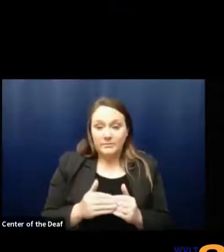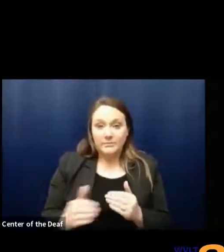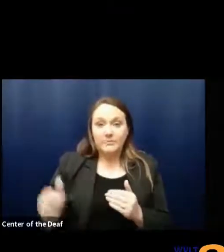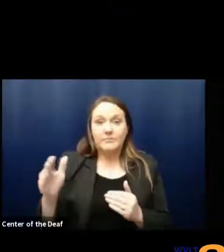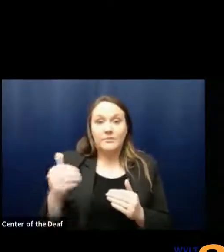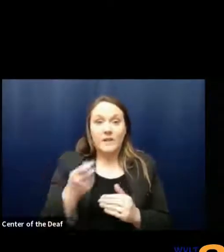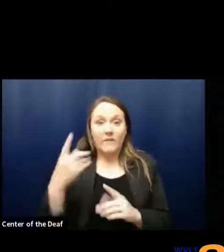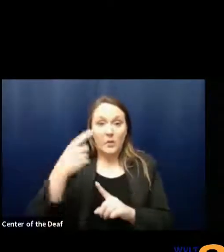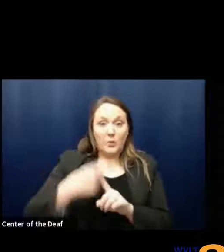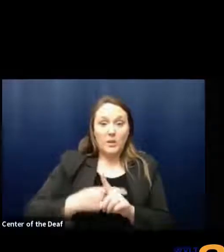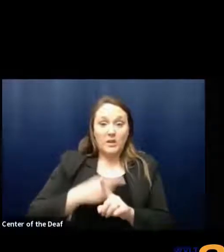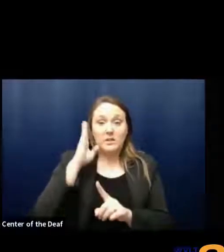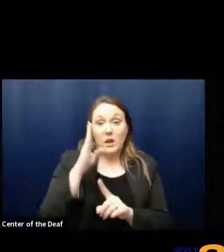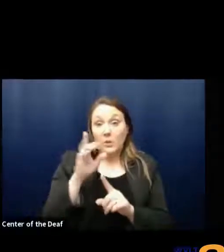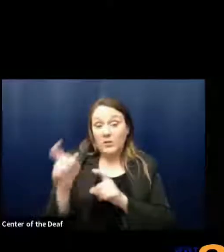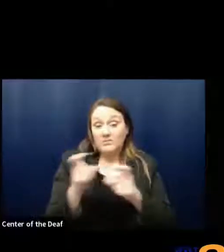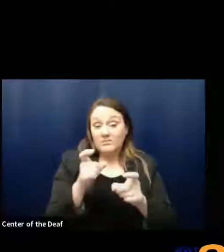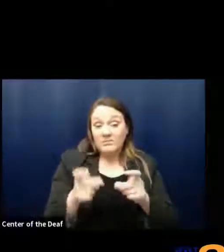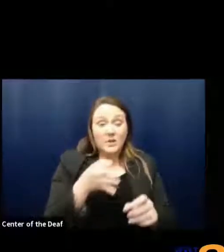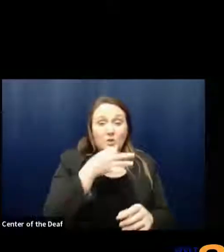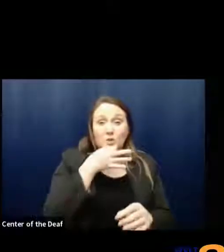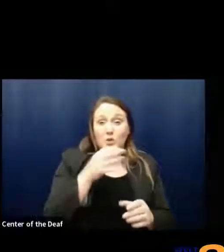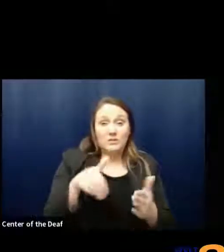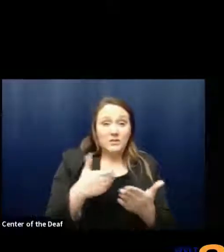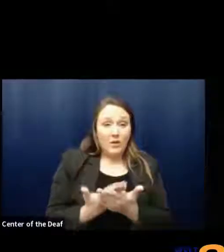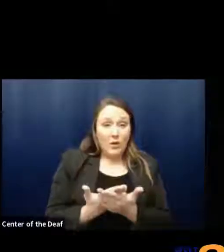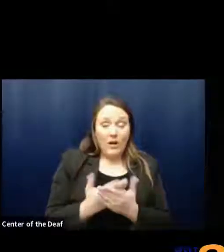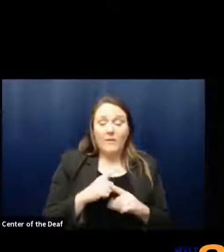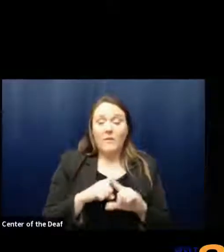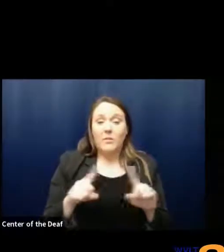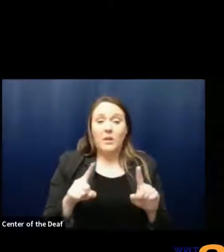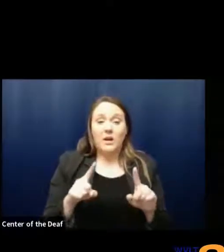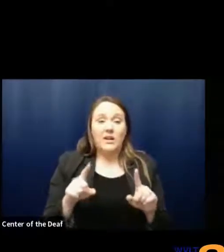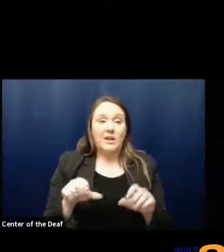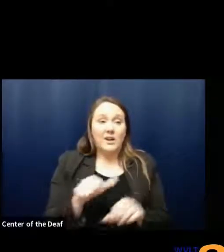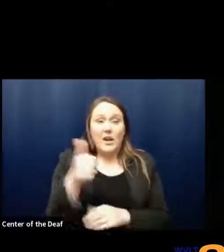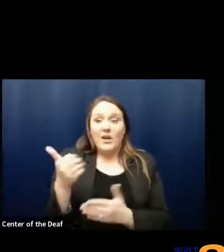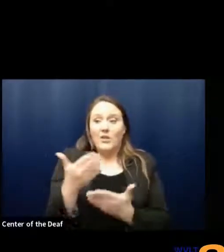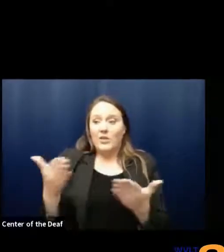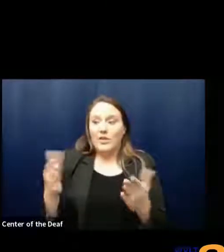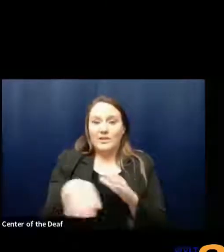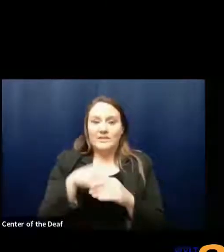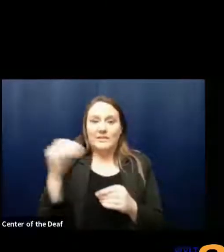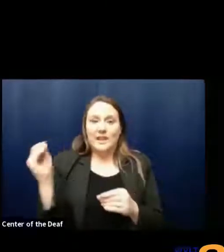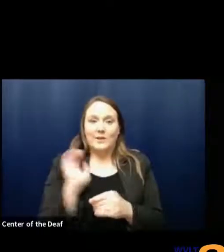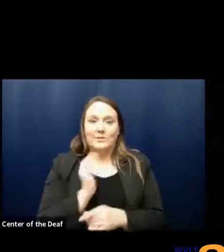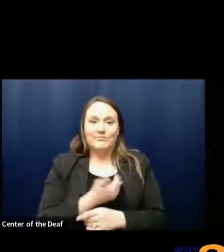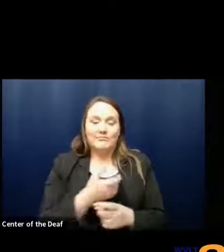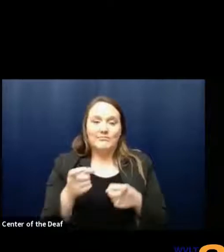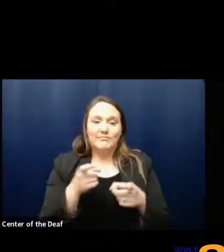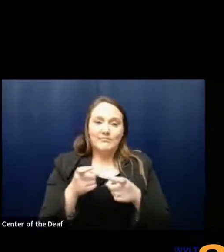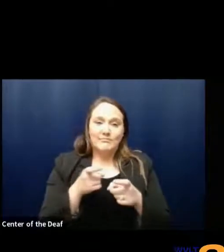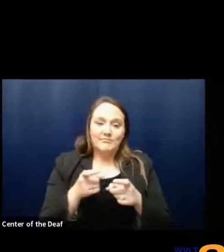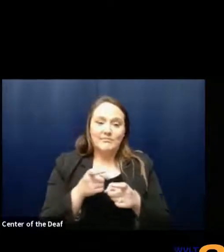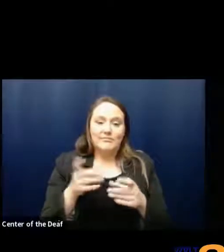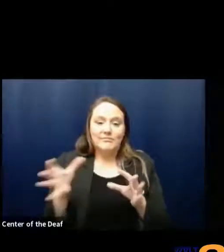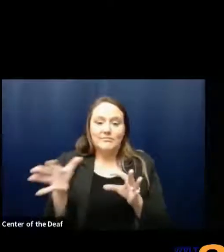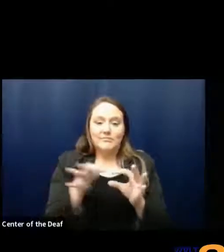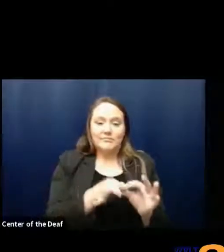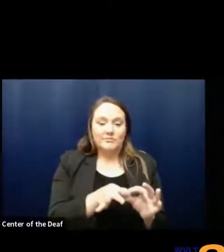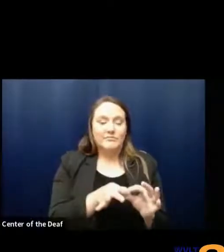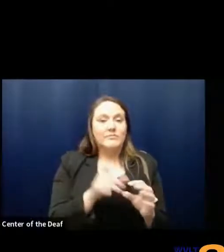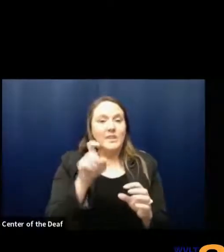soon as we receive it. But there's still so many logistics outside of our realm that go along with that. That need to